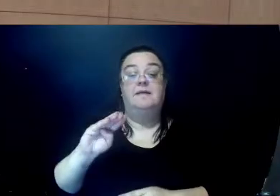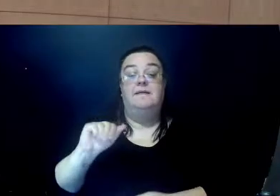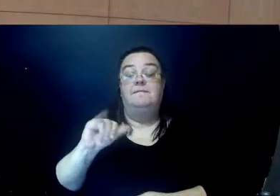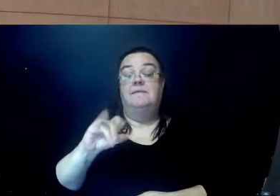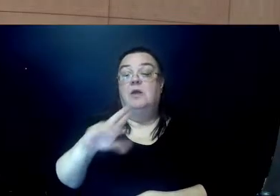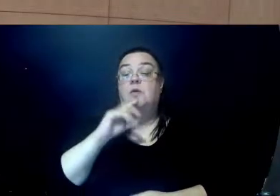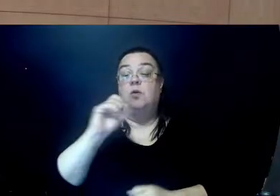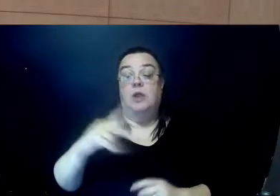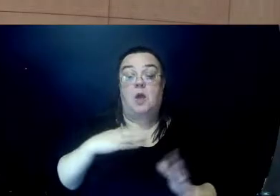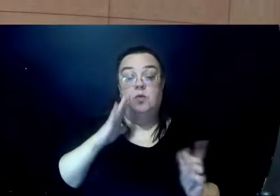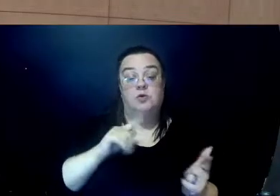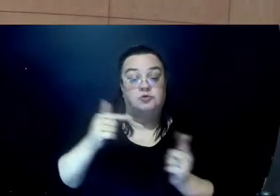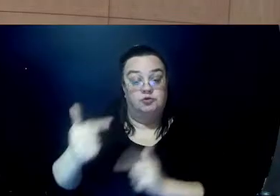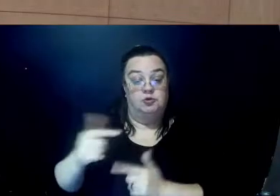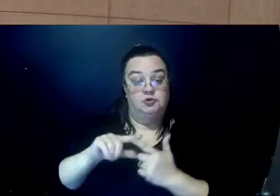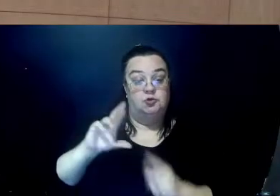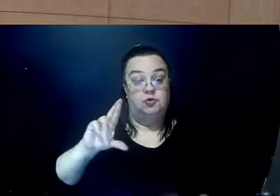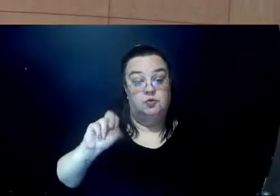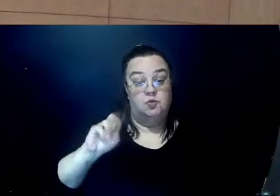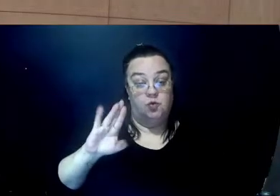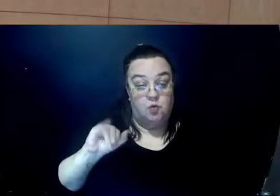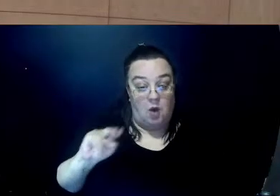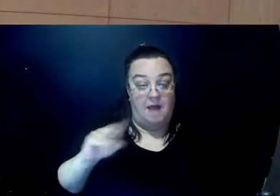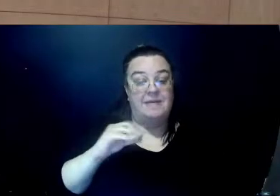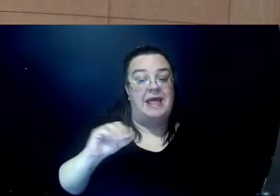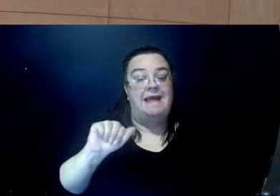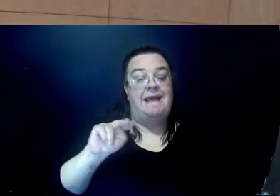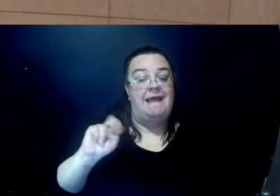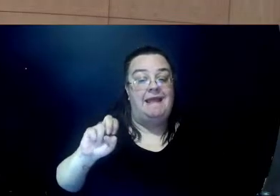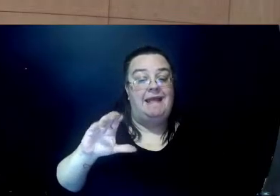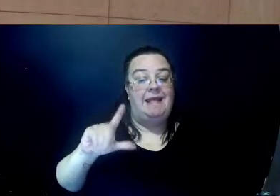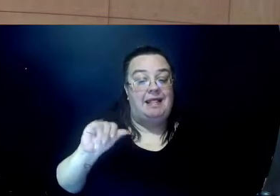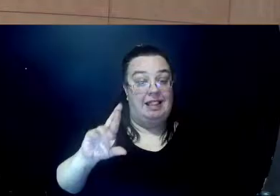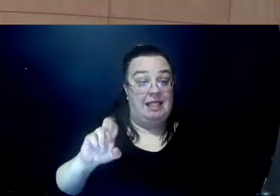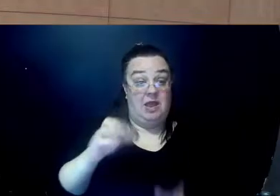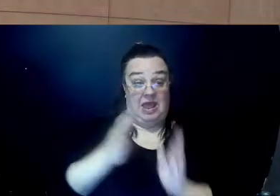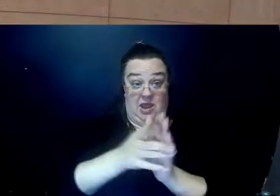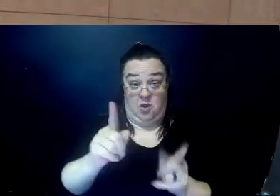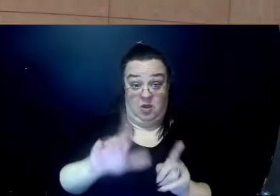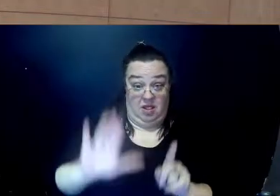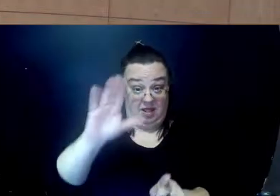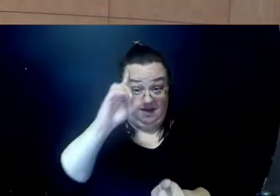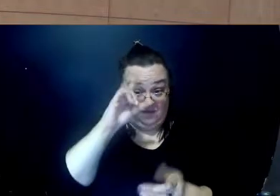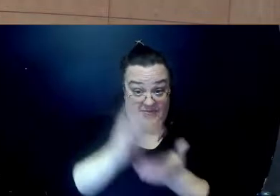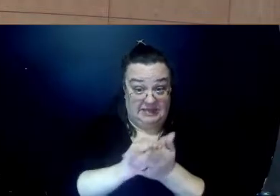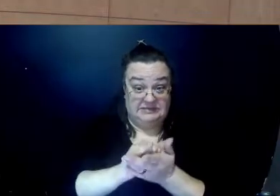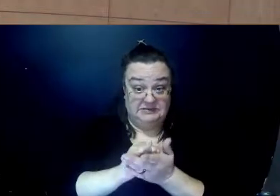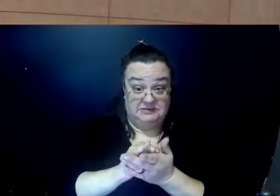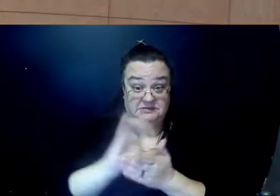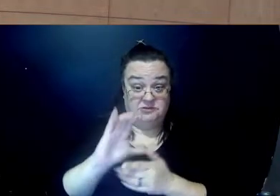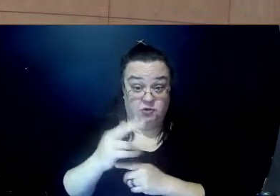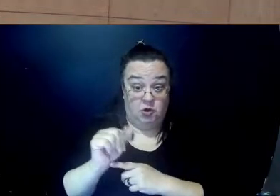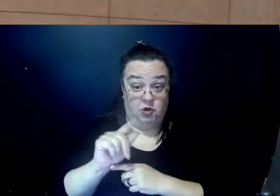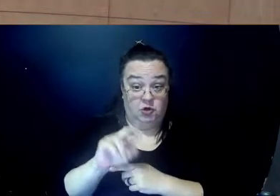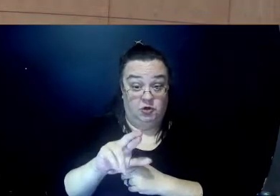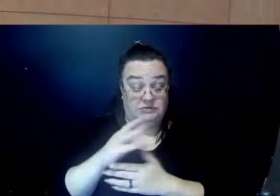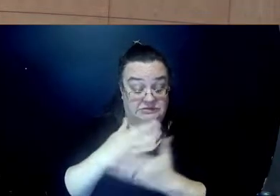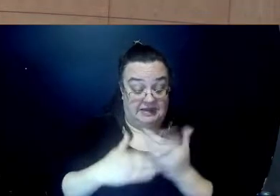going to turn to Robin and Ann Claire and ask you if your hands are up for this segment.